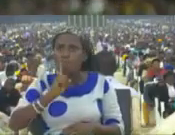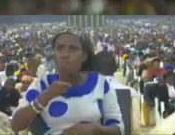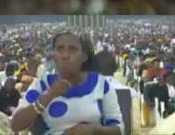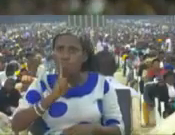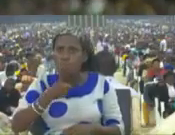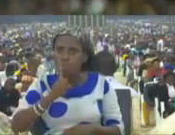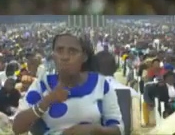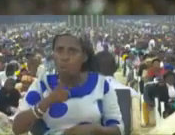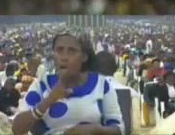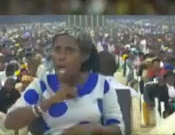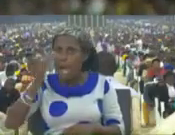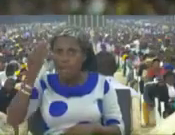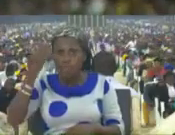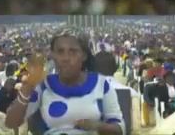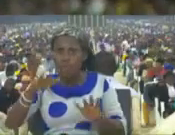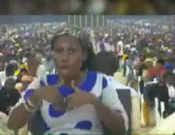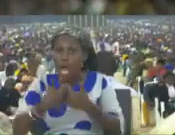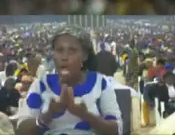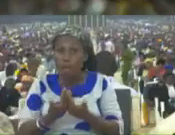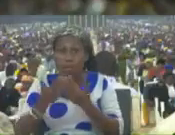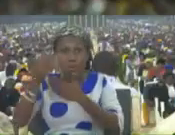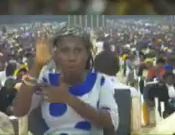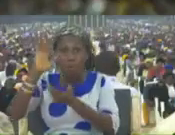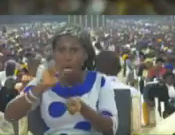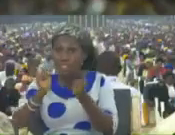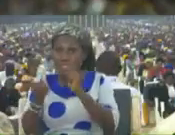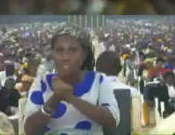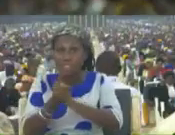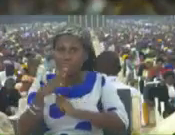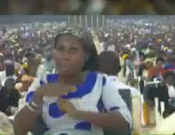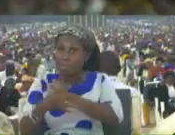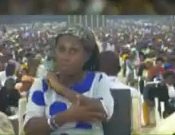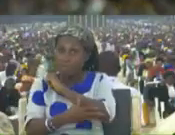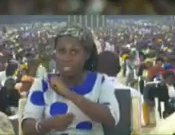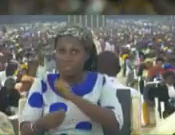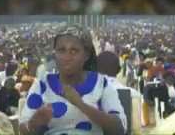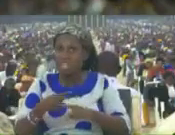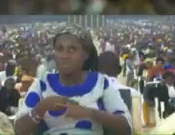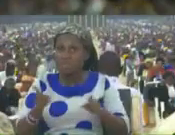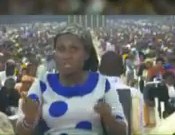out of my present situation, but I refuse to die.